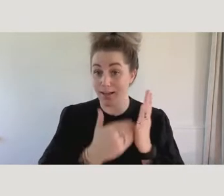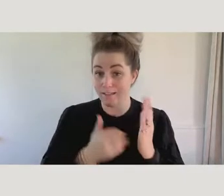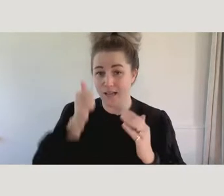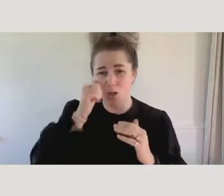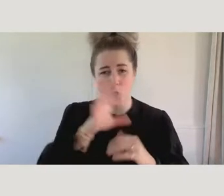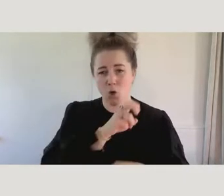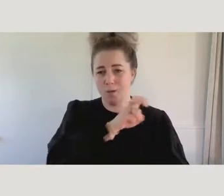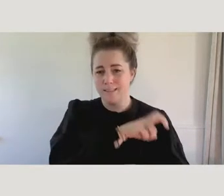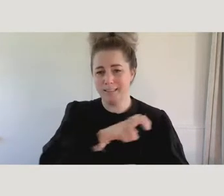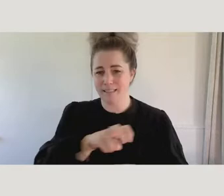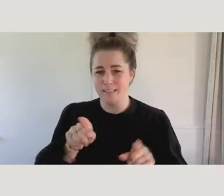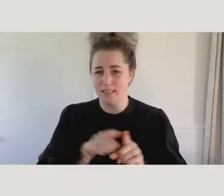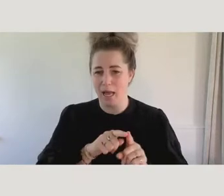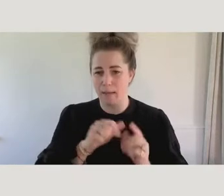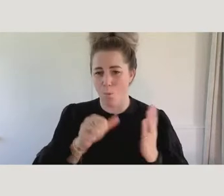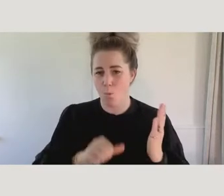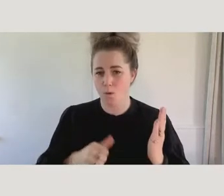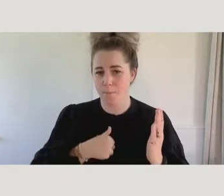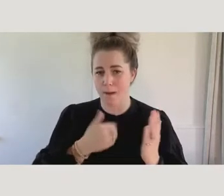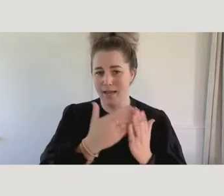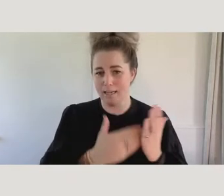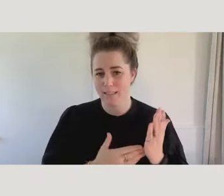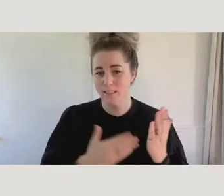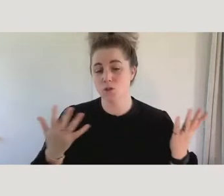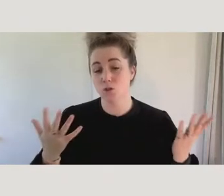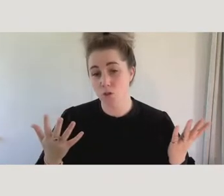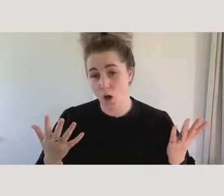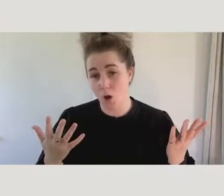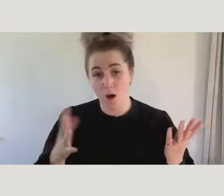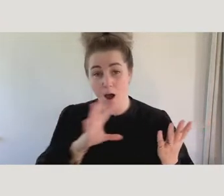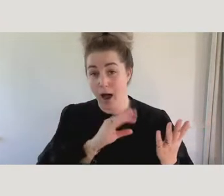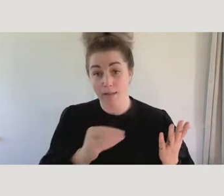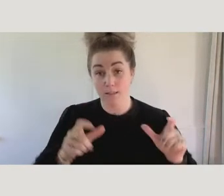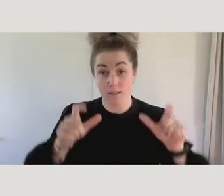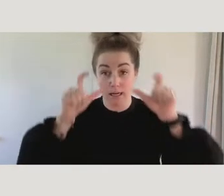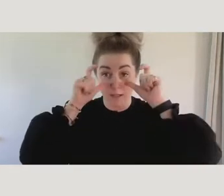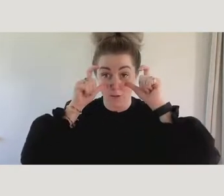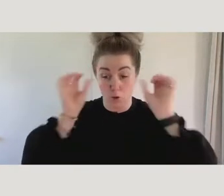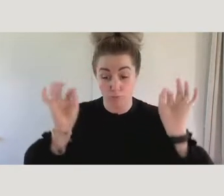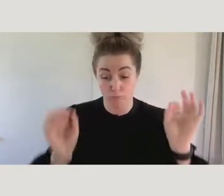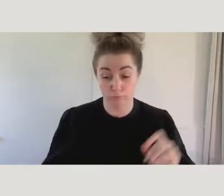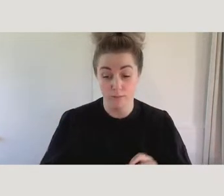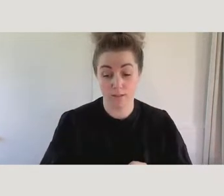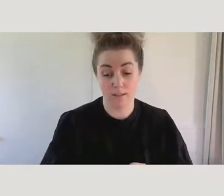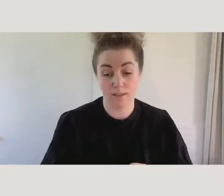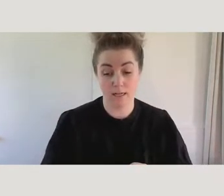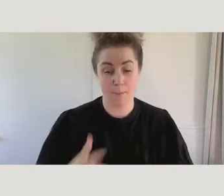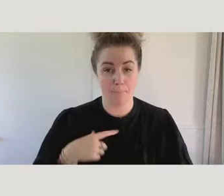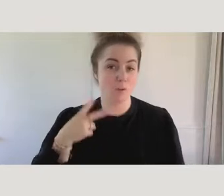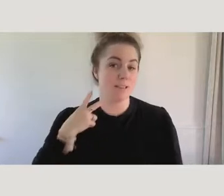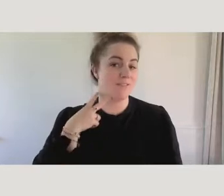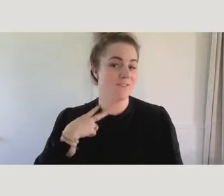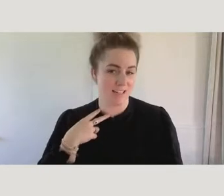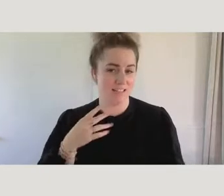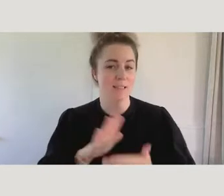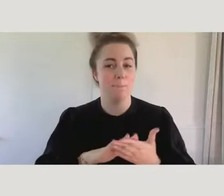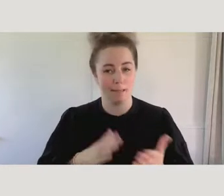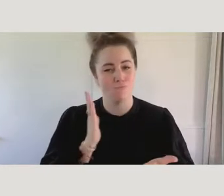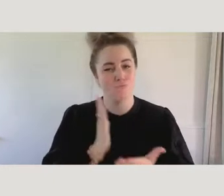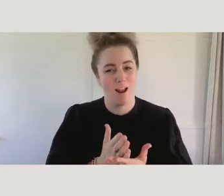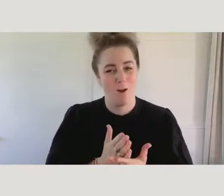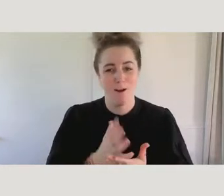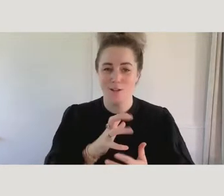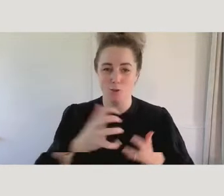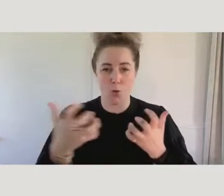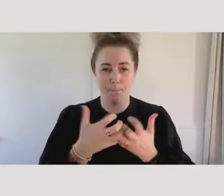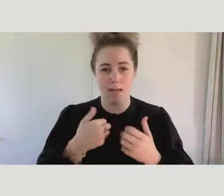know you're not sitting in the order that my list is at so and I didn't put my glasses on because vanity is real okay it doesn't